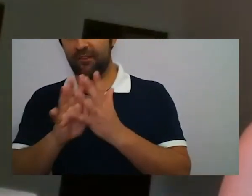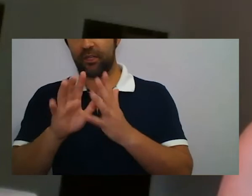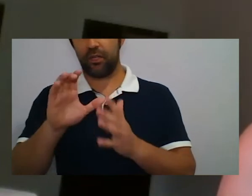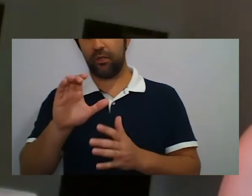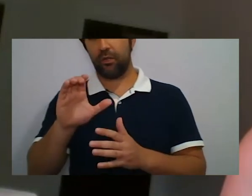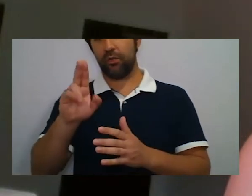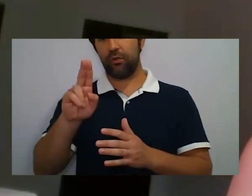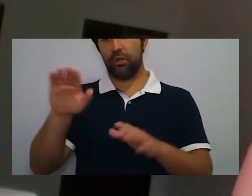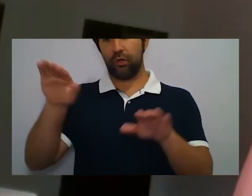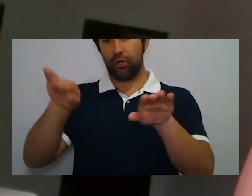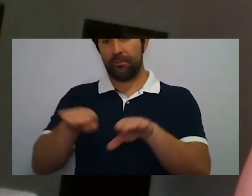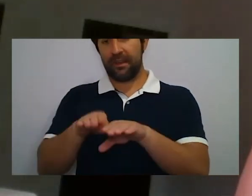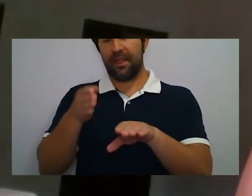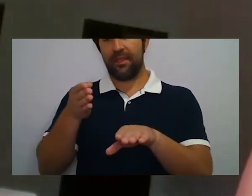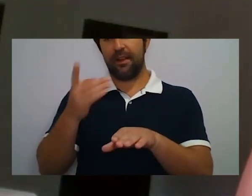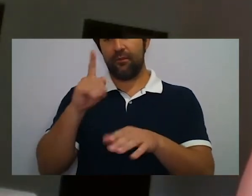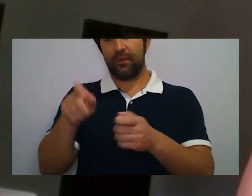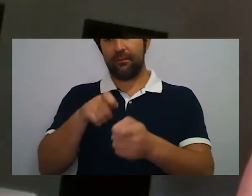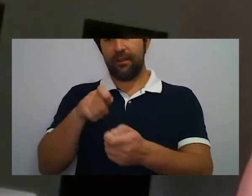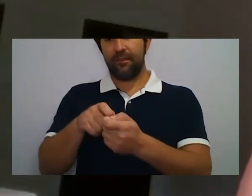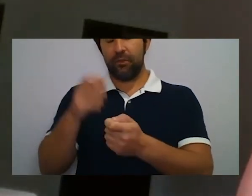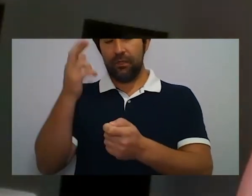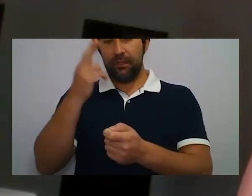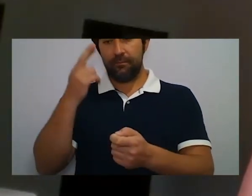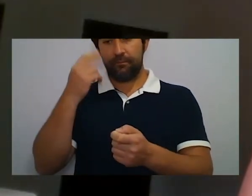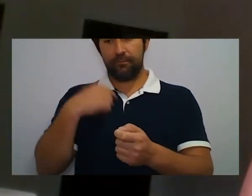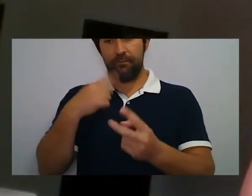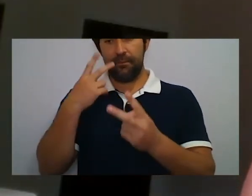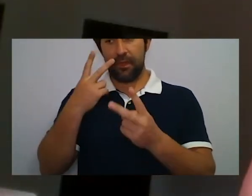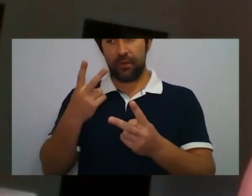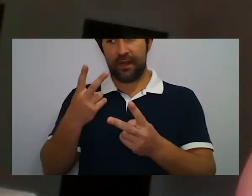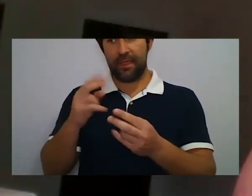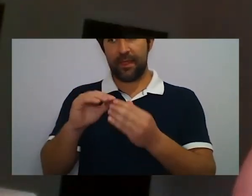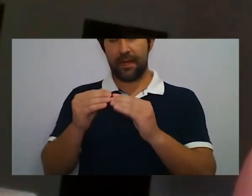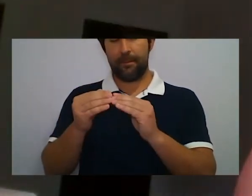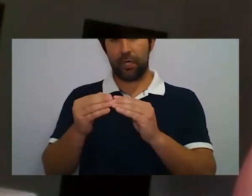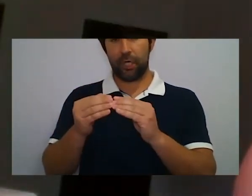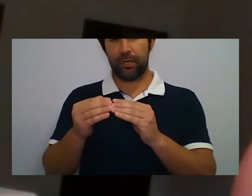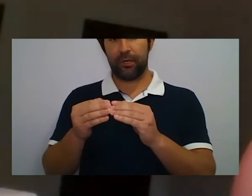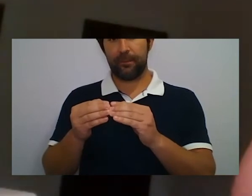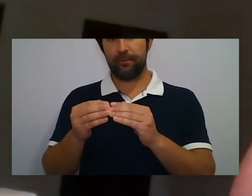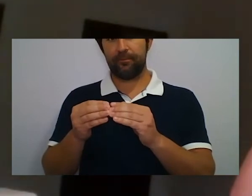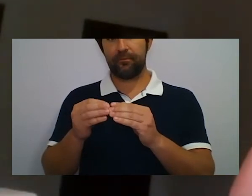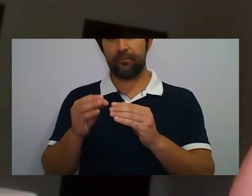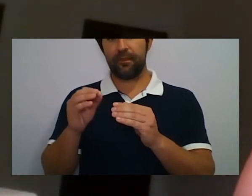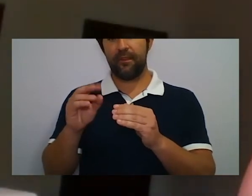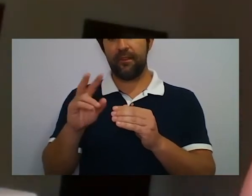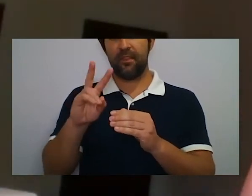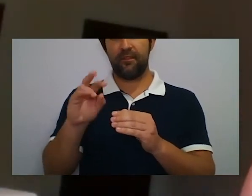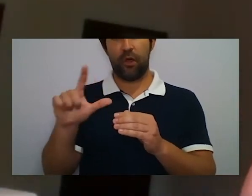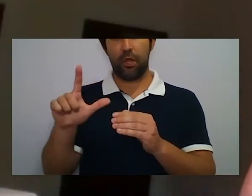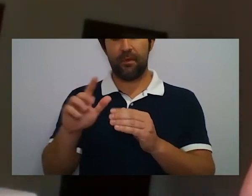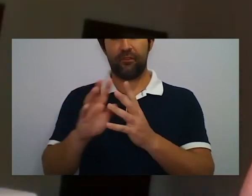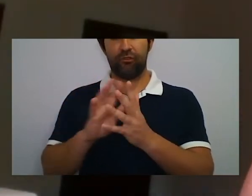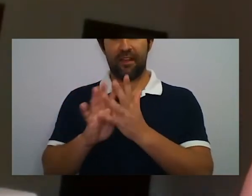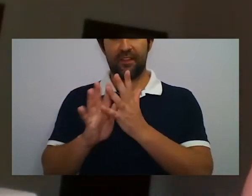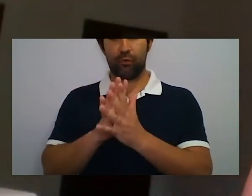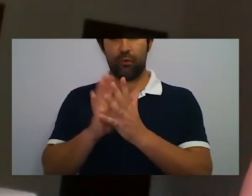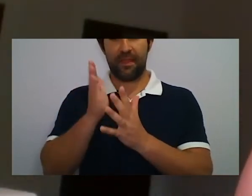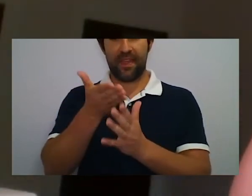we prioritize these, we look not only to asset condition, does it need investment? Some of them are in better condition than others. But